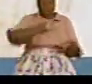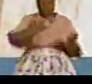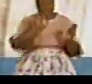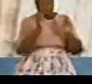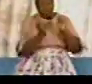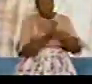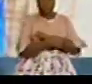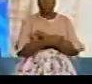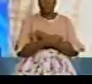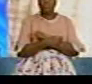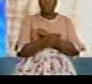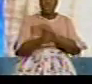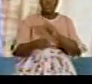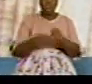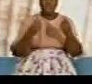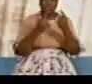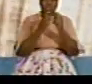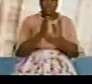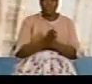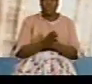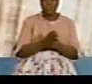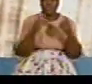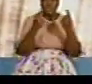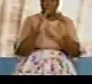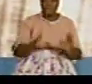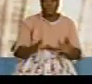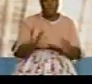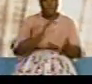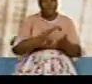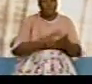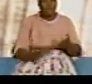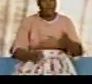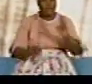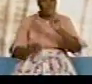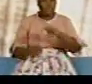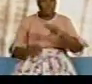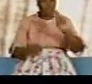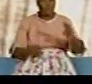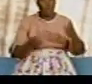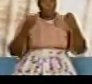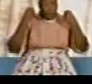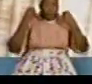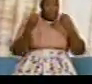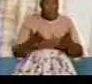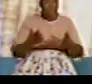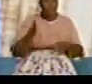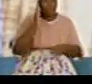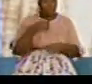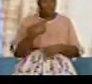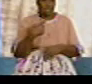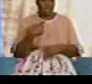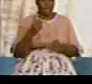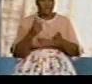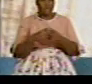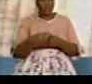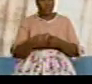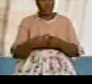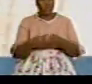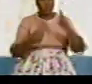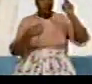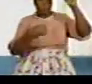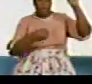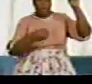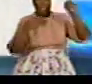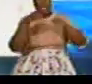We're looking at verse 22 here. Verse 22, many will say to me in